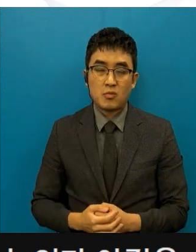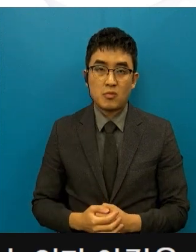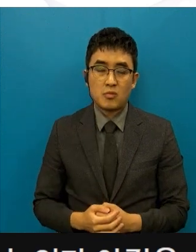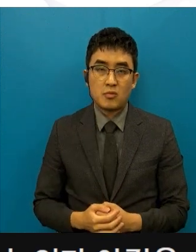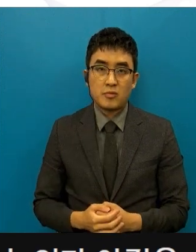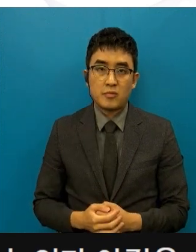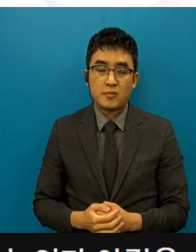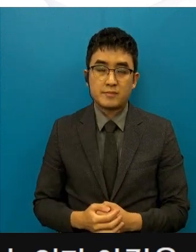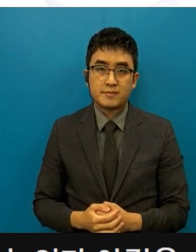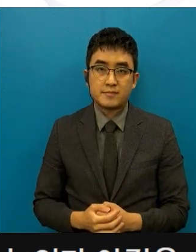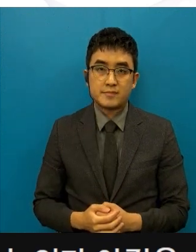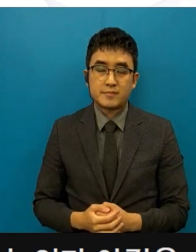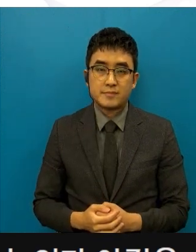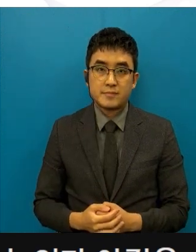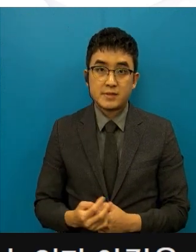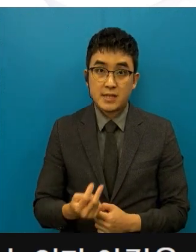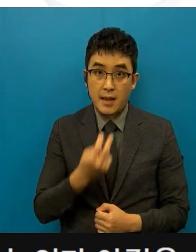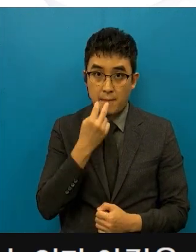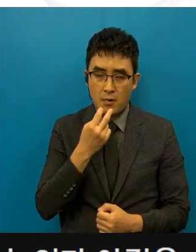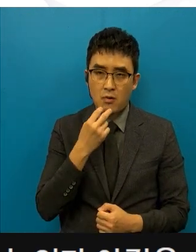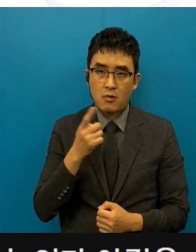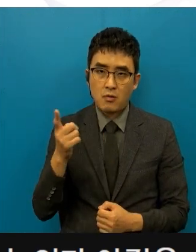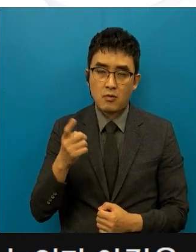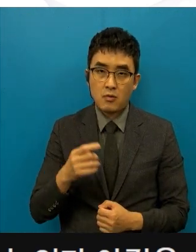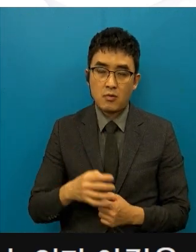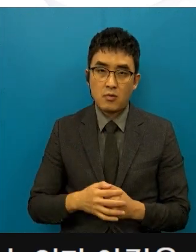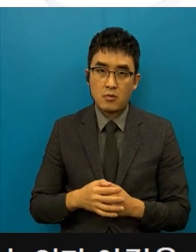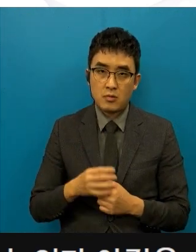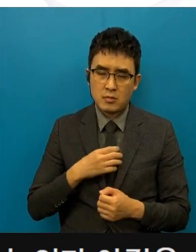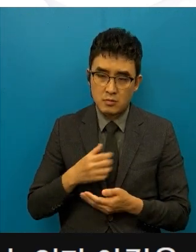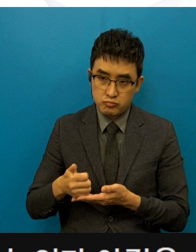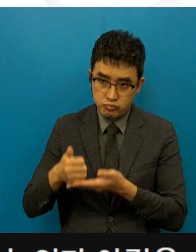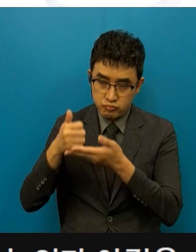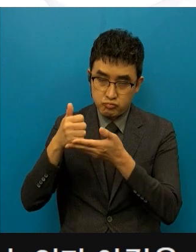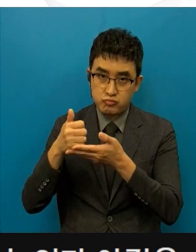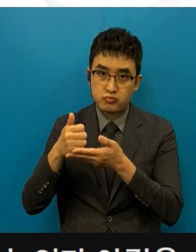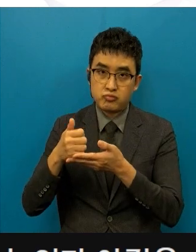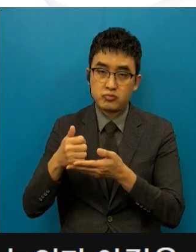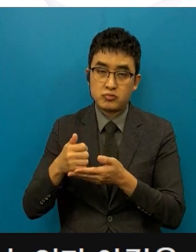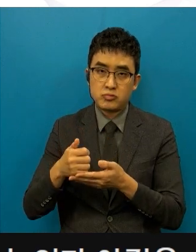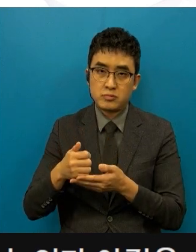to decide about their own life is seen as such a